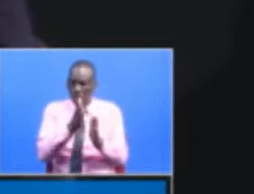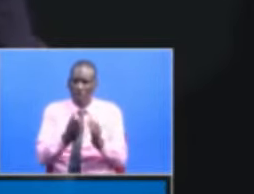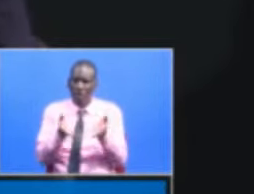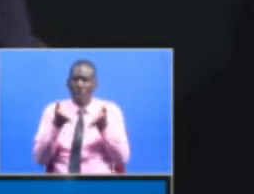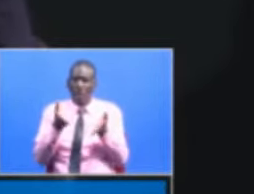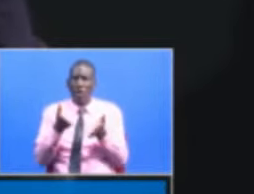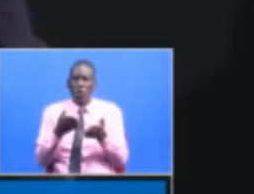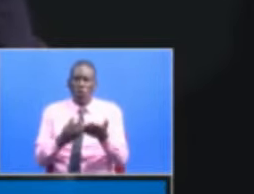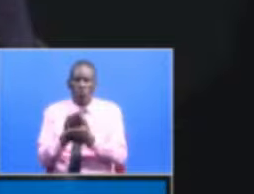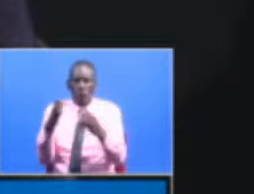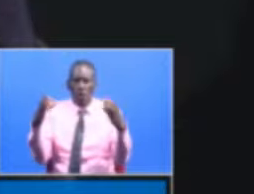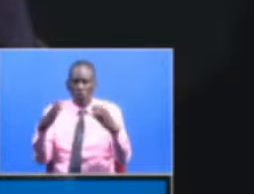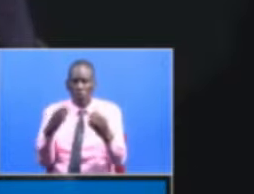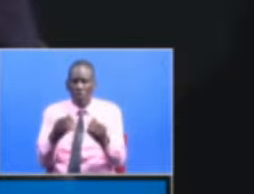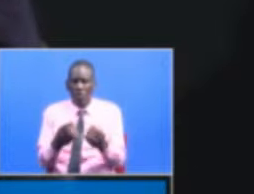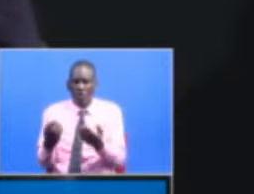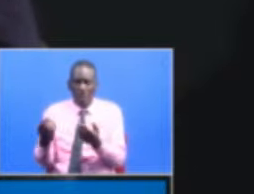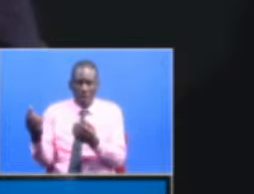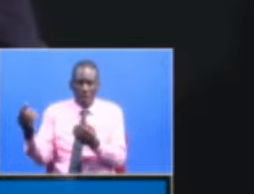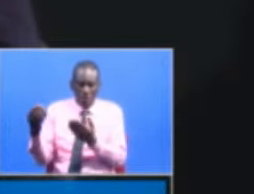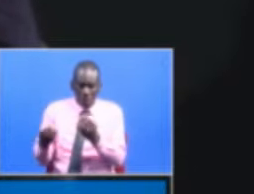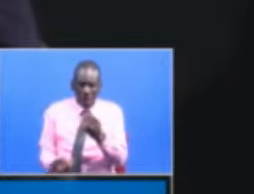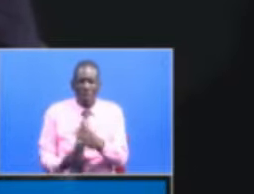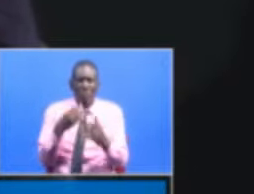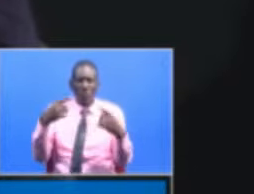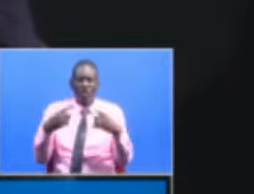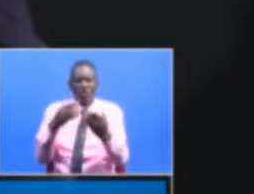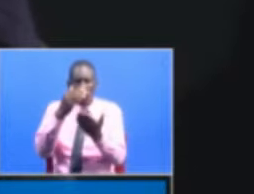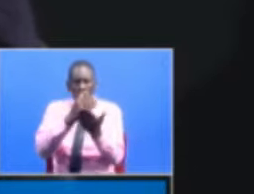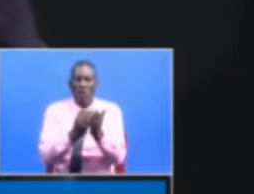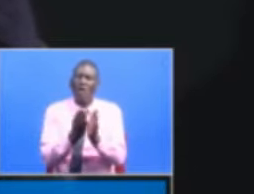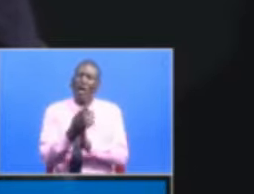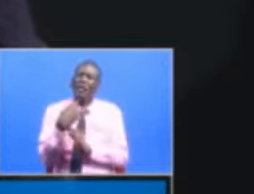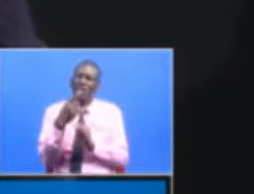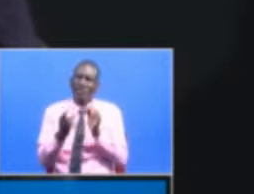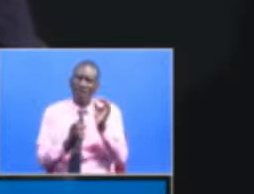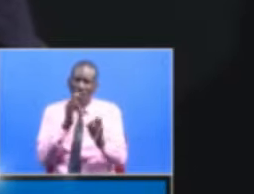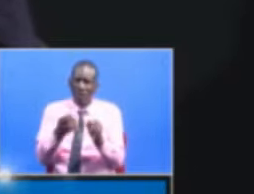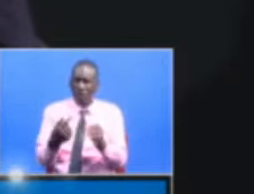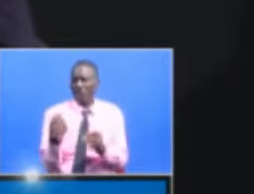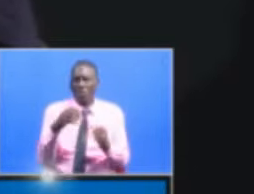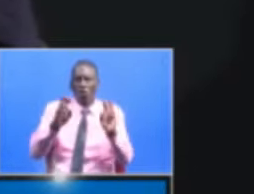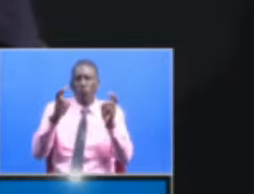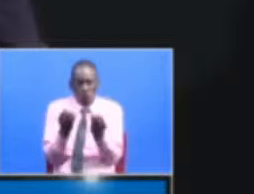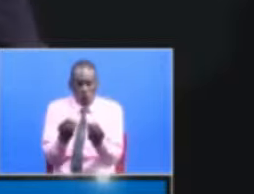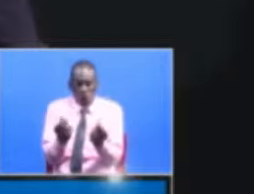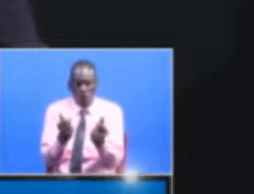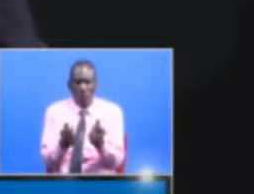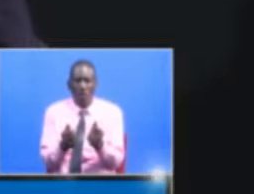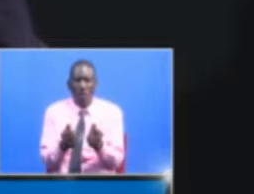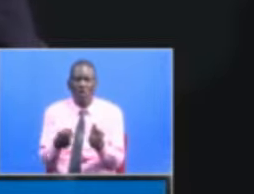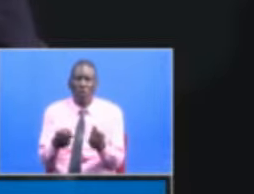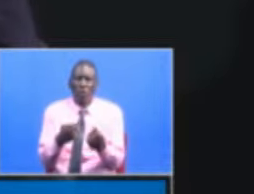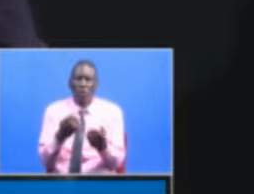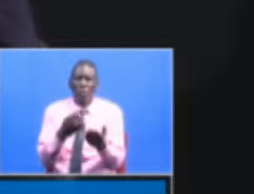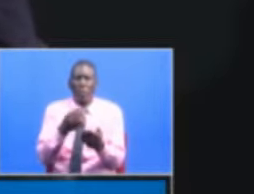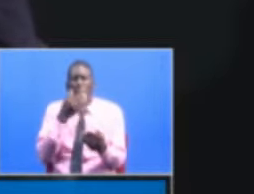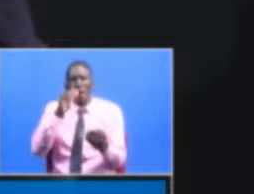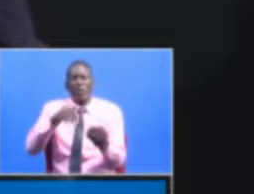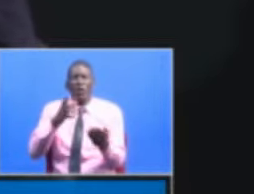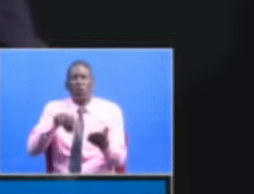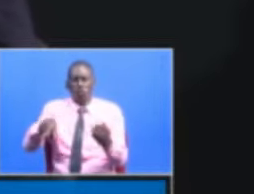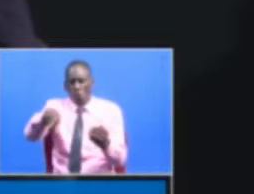through the communities, they come with a number of programs. They say that if this number of issues are attended to, we'll be somewhere better than where we are. Mm.